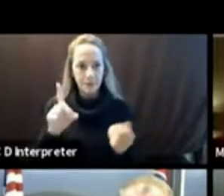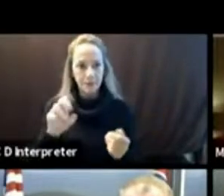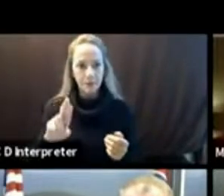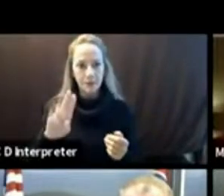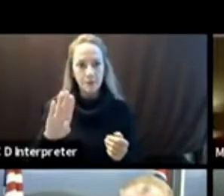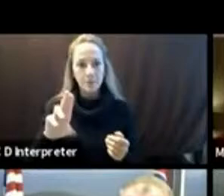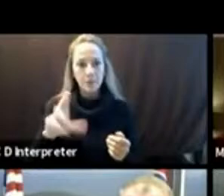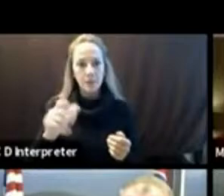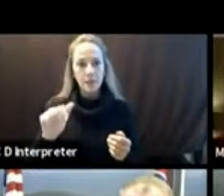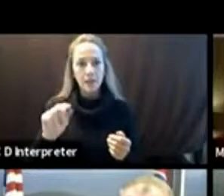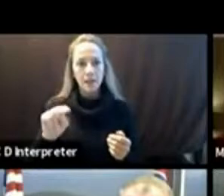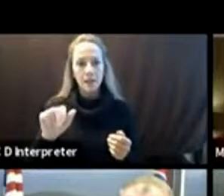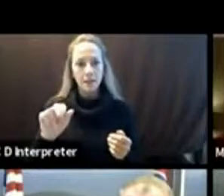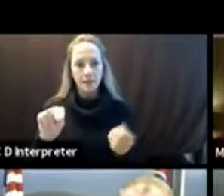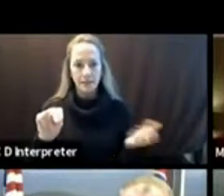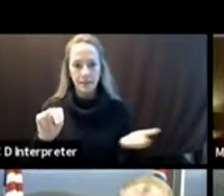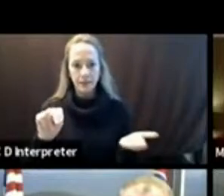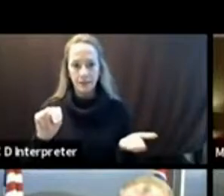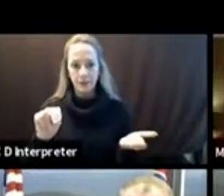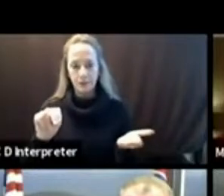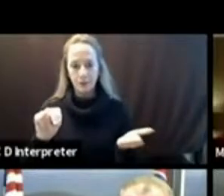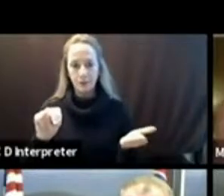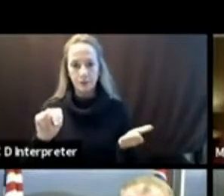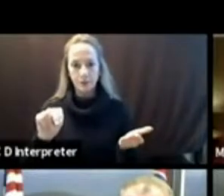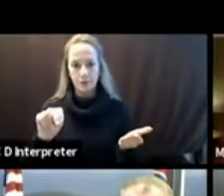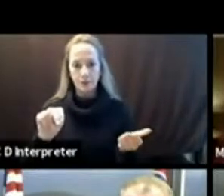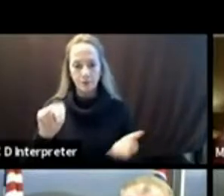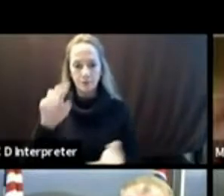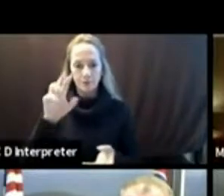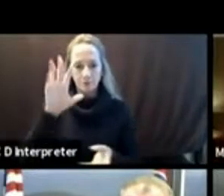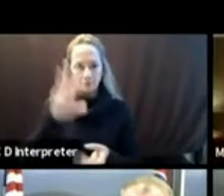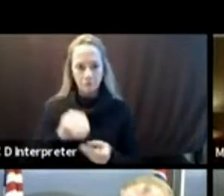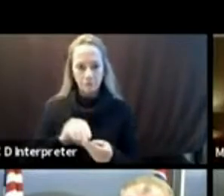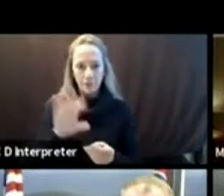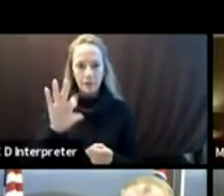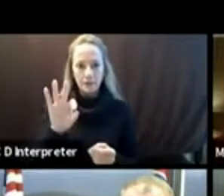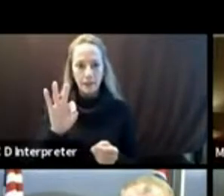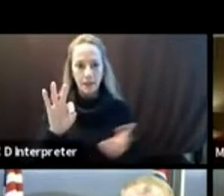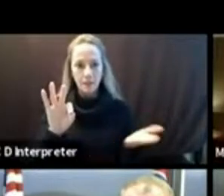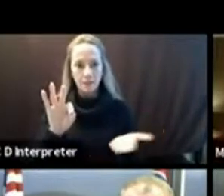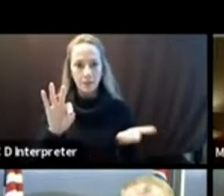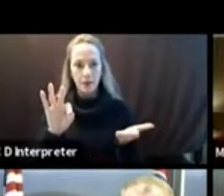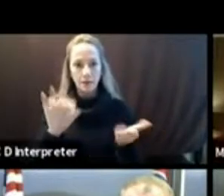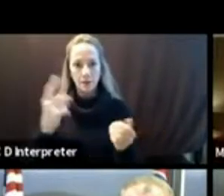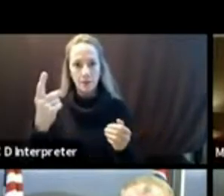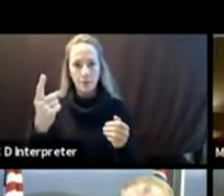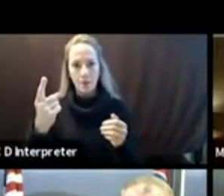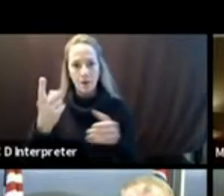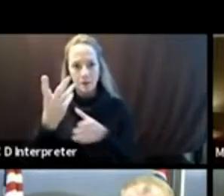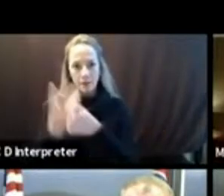Buchanan? Here. All right. So we have 9 present and 1 absent.